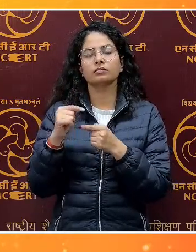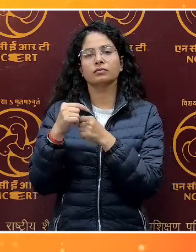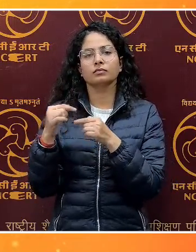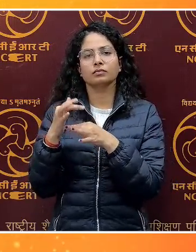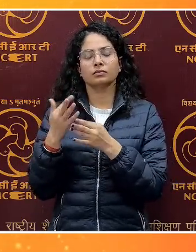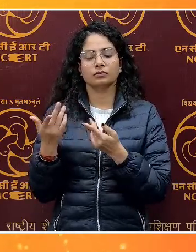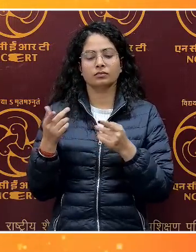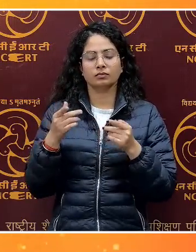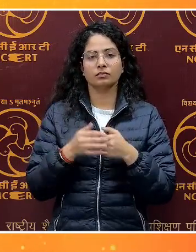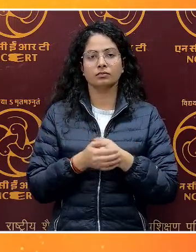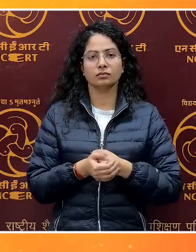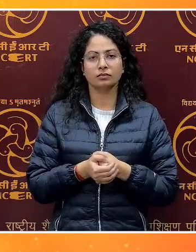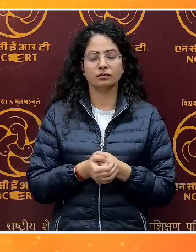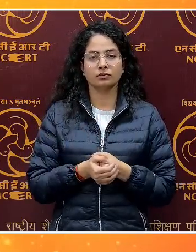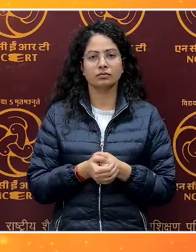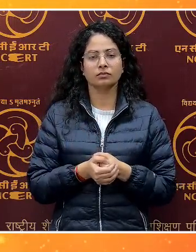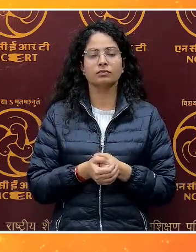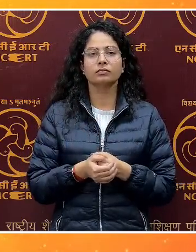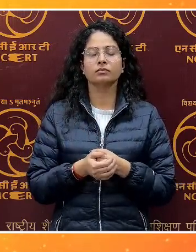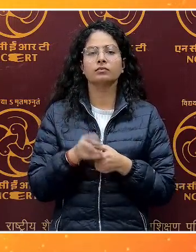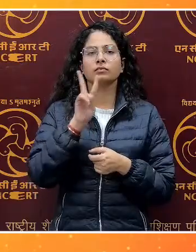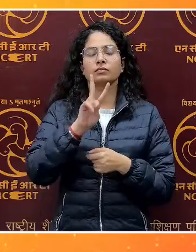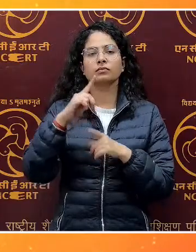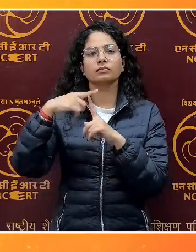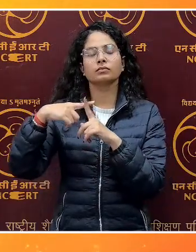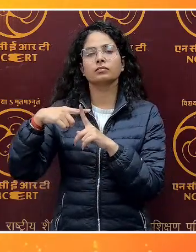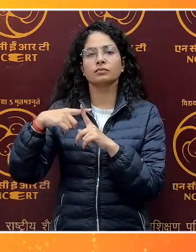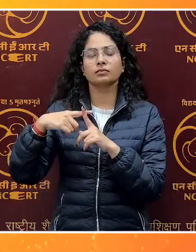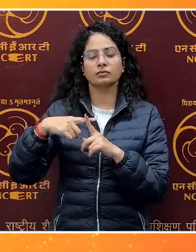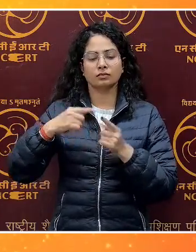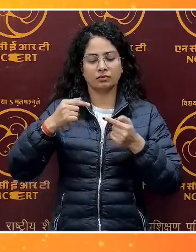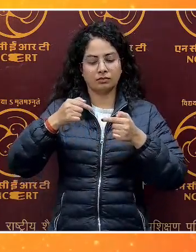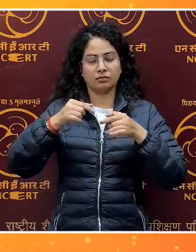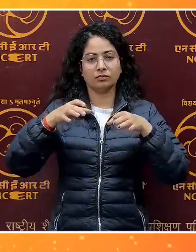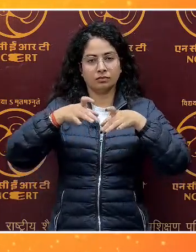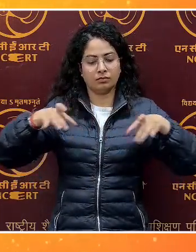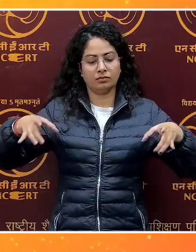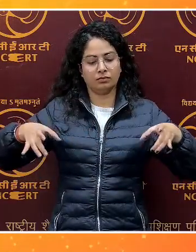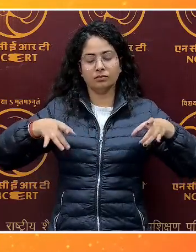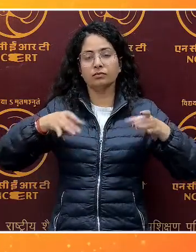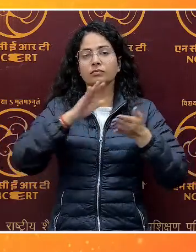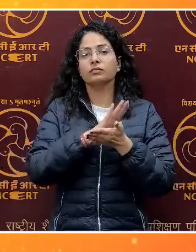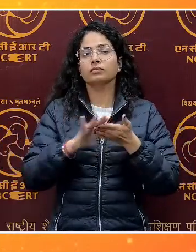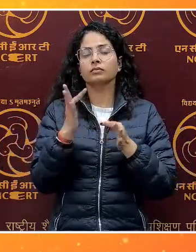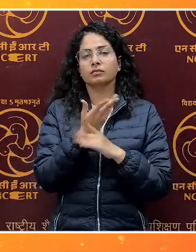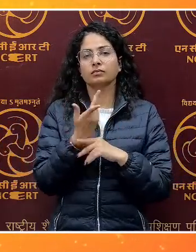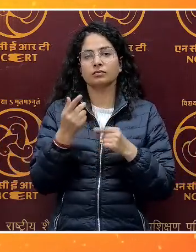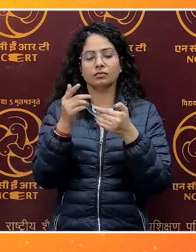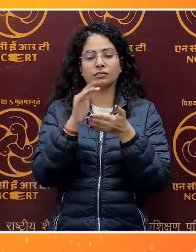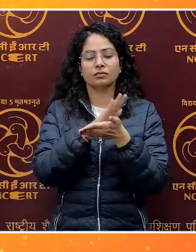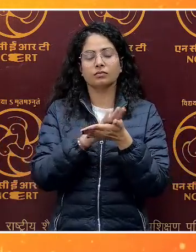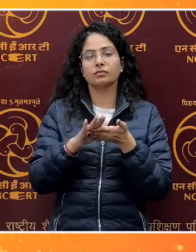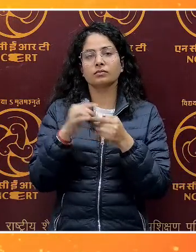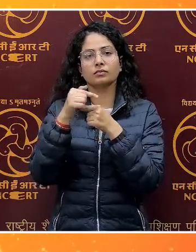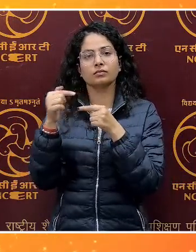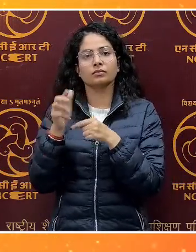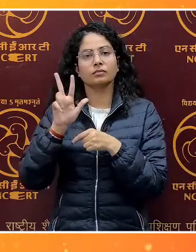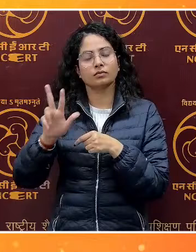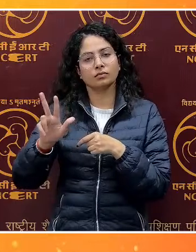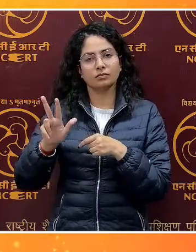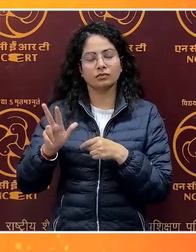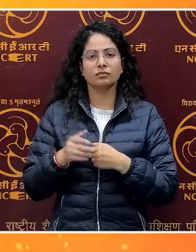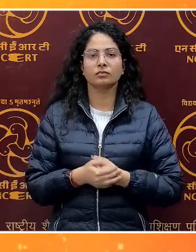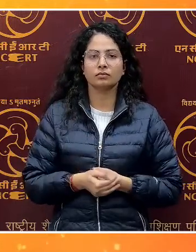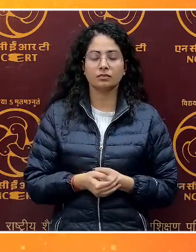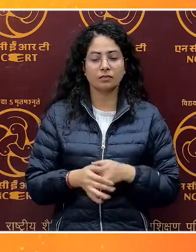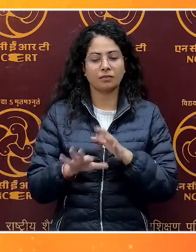conical portion, that is 2, plus what is the height of the cylinder? It is 8. That is all. I